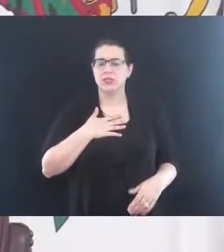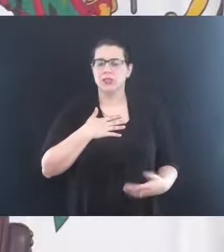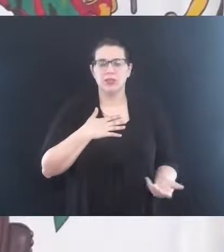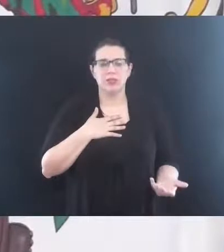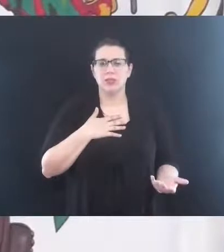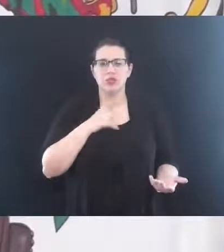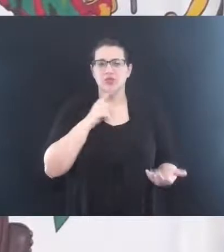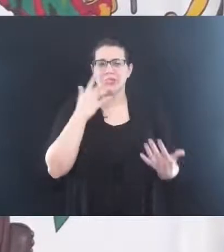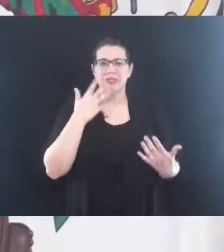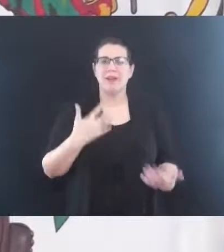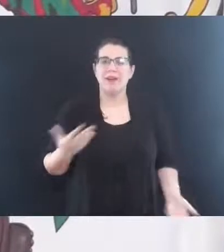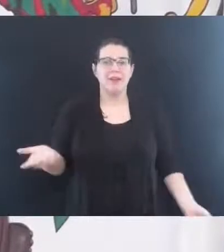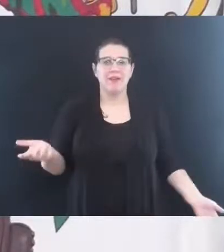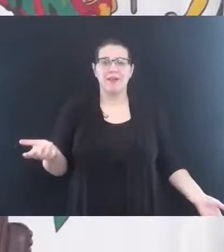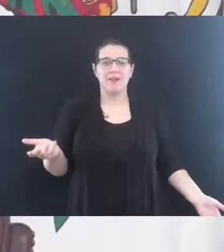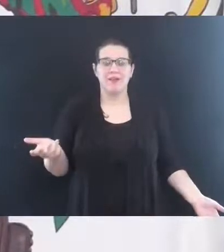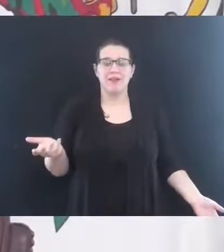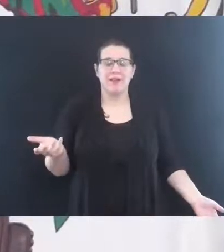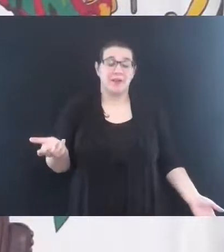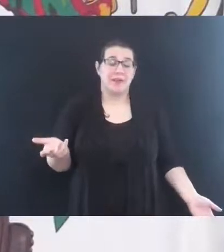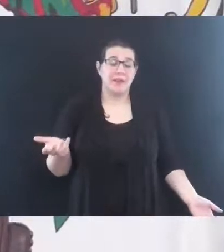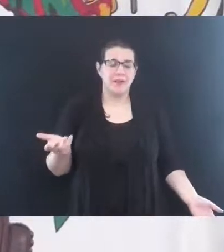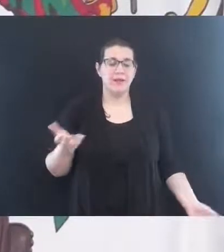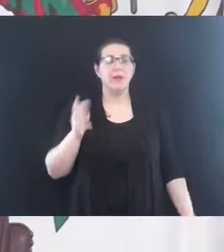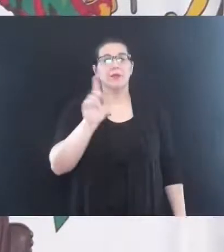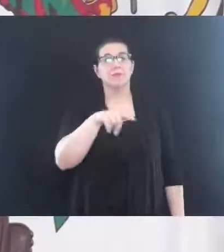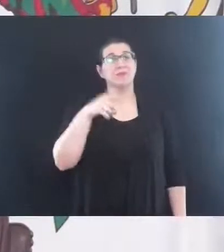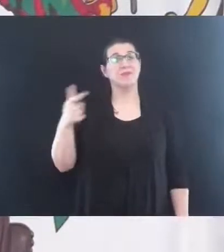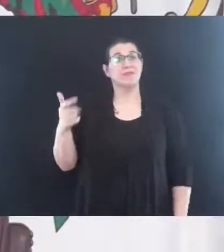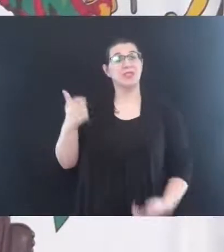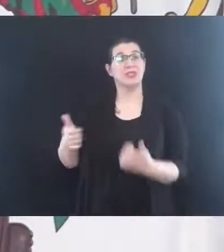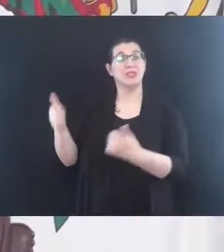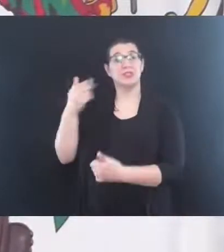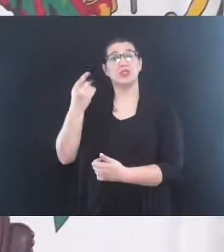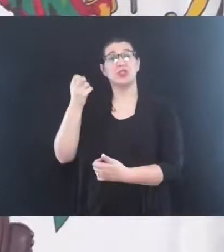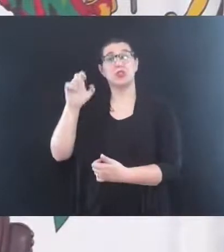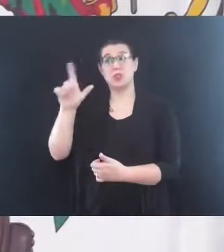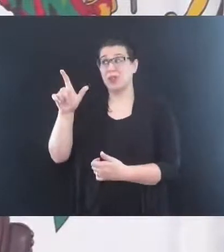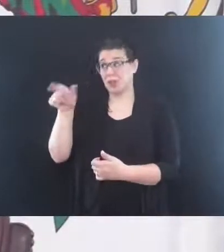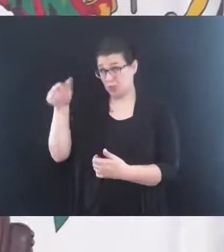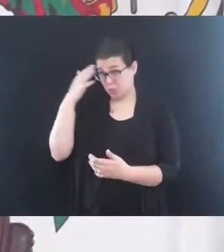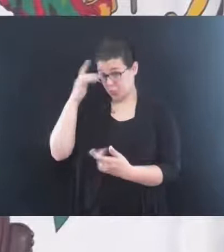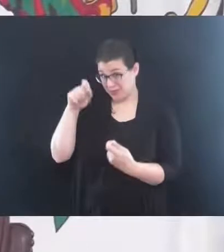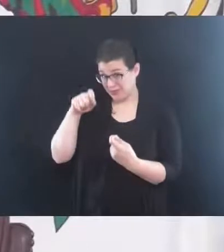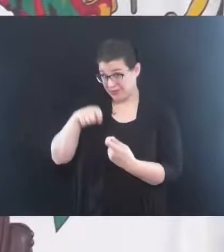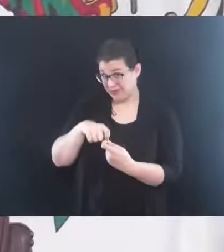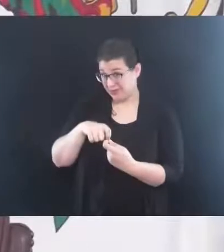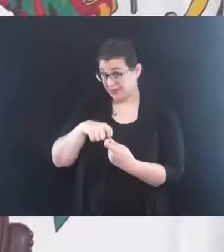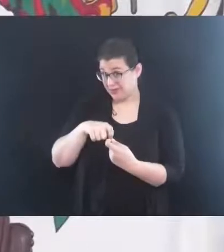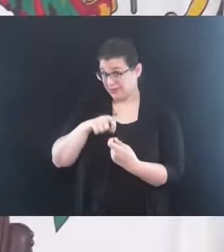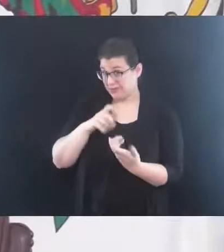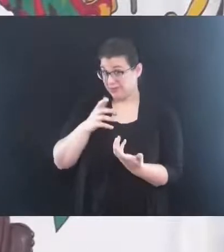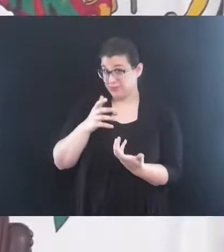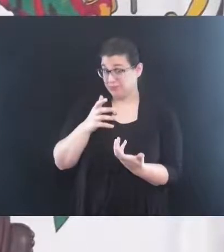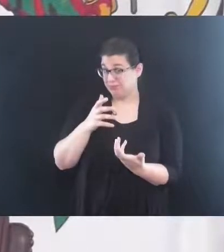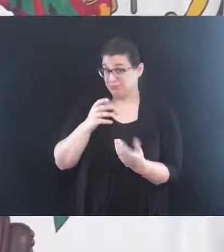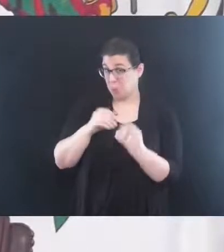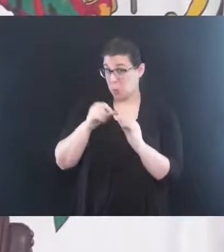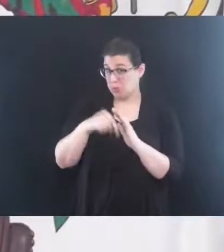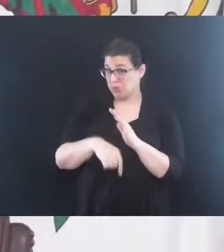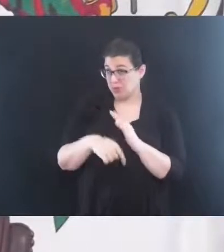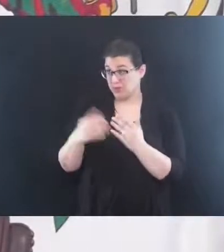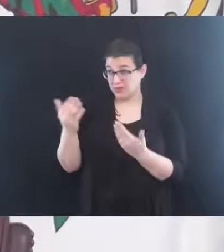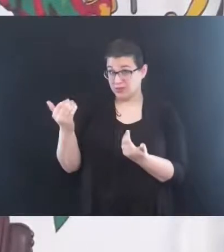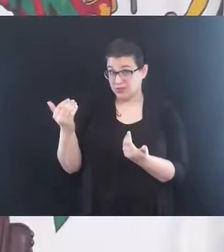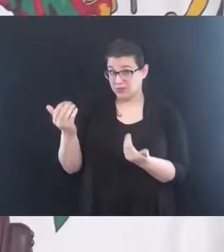really sad. That's all there is to it. So, General, maybe you can give us more accurate data on this, on the possibility of us getting close to the